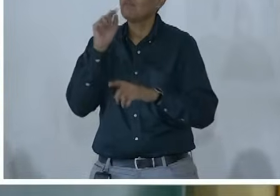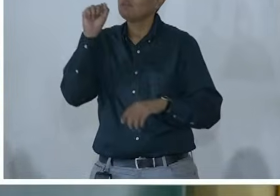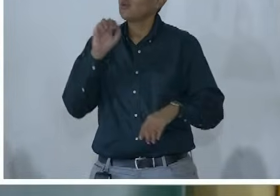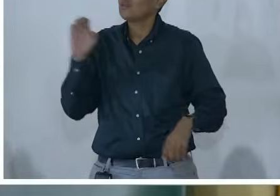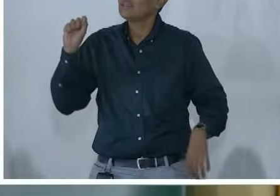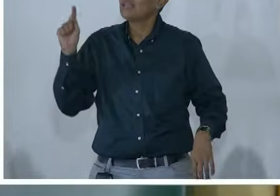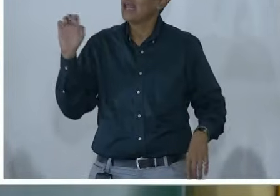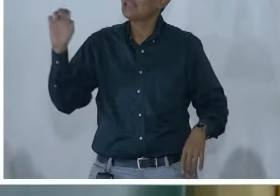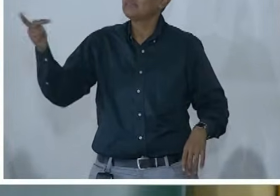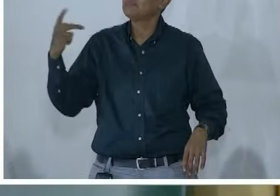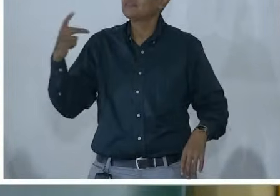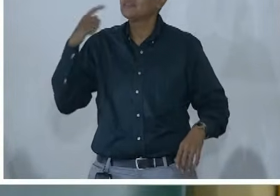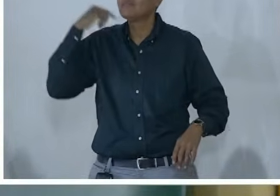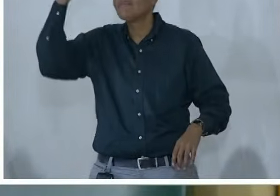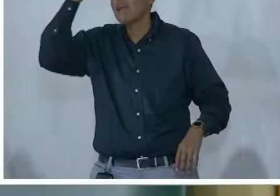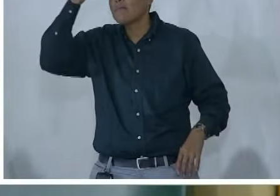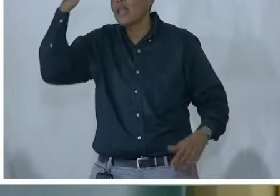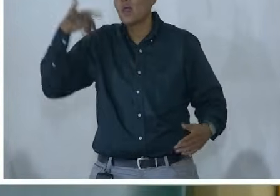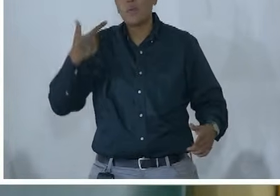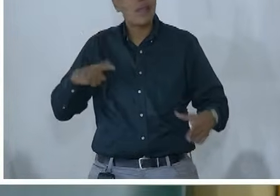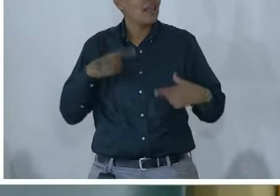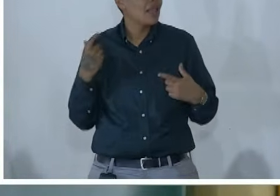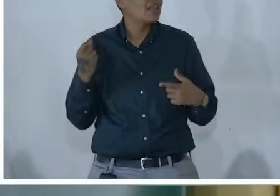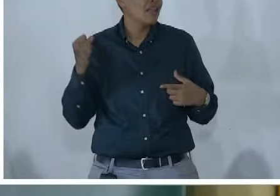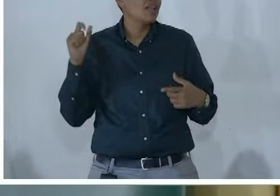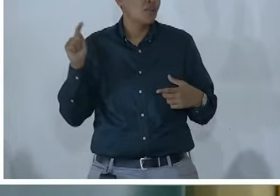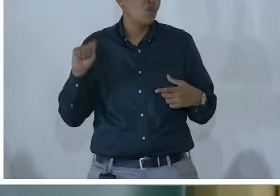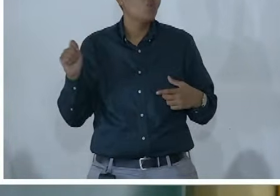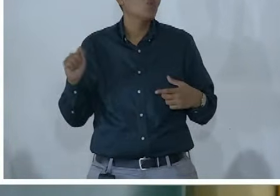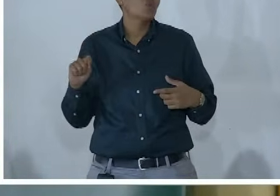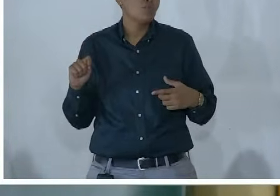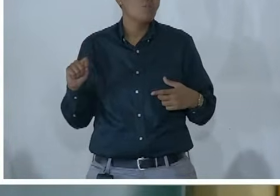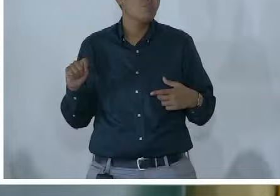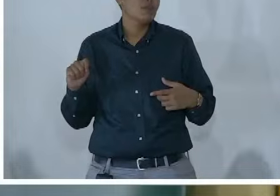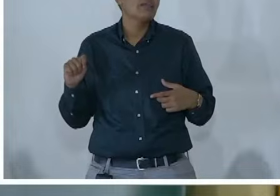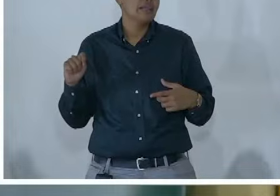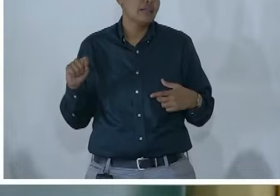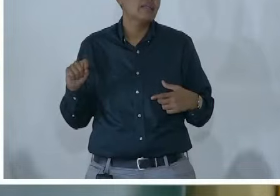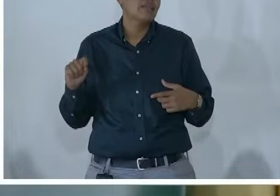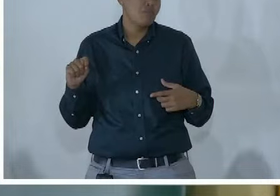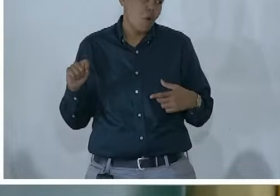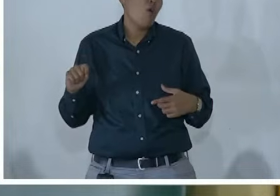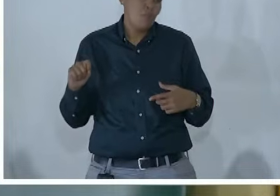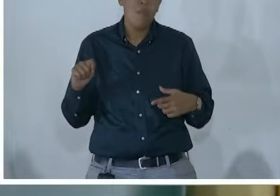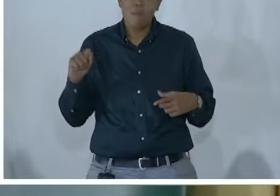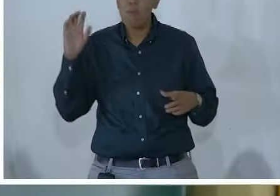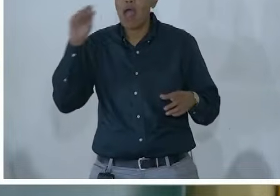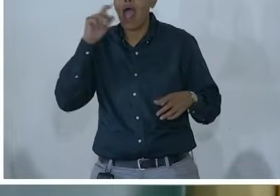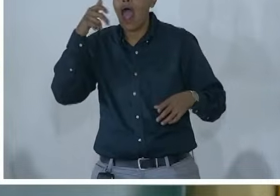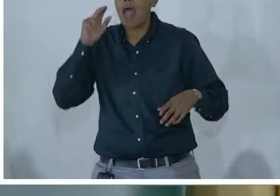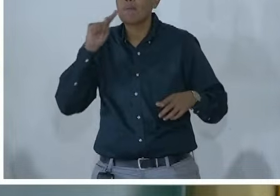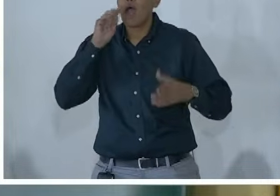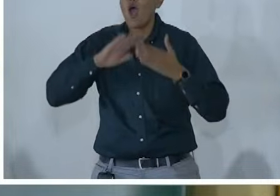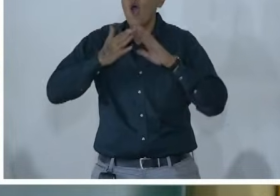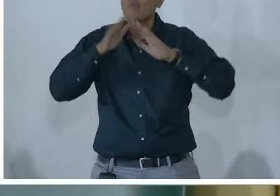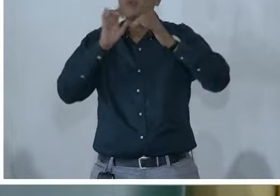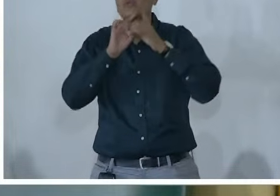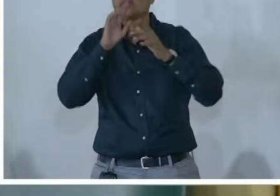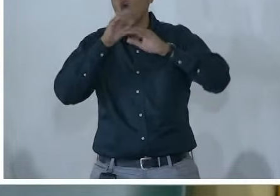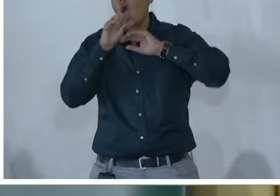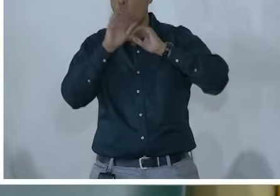St. Elizabeth is very familiar with, having been the longest serving member on the Alpart Community